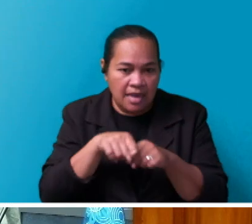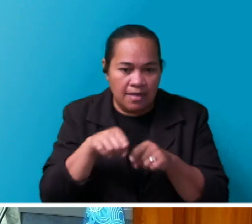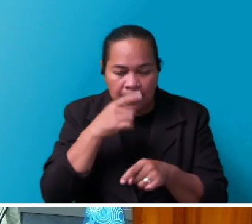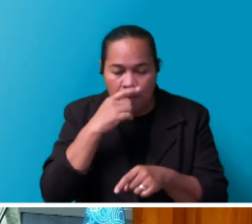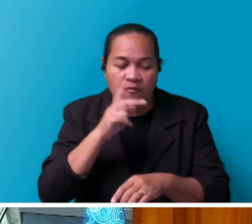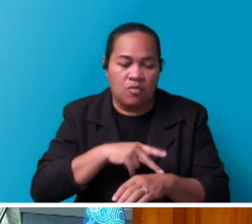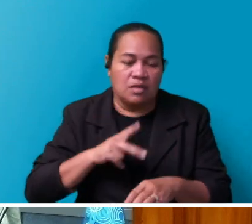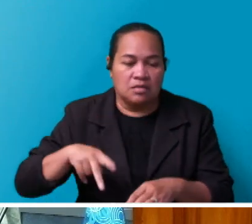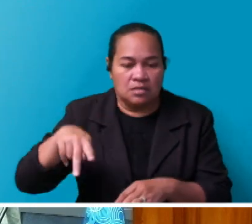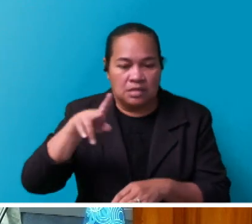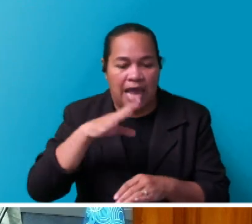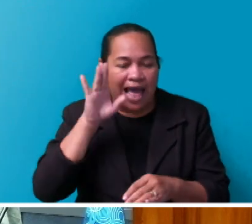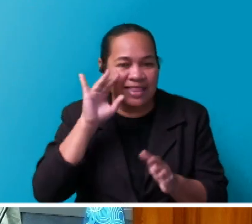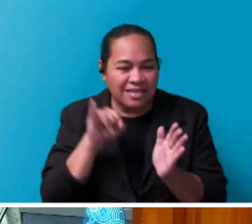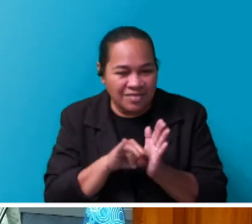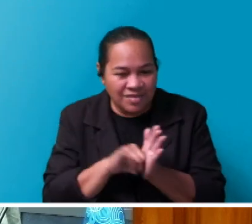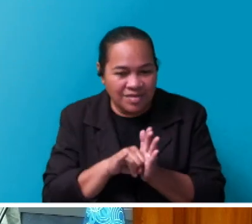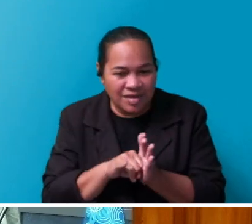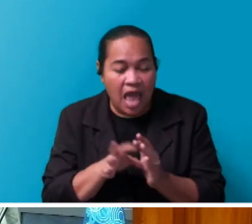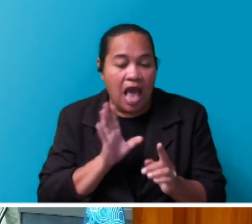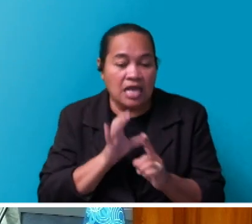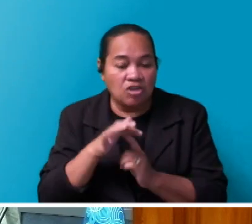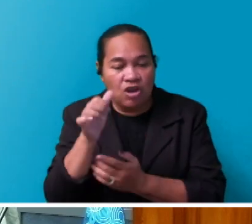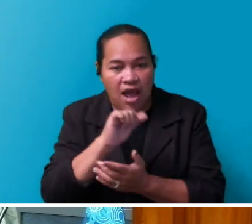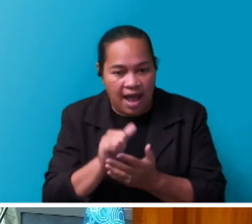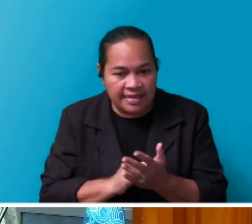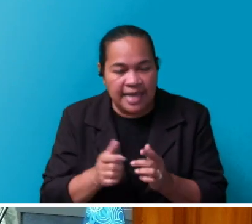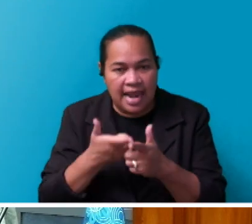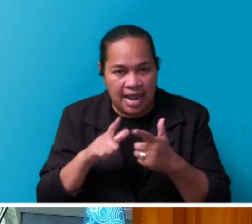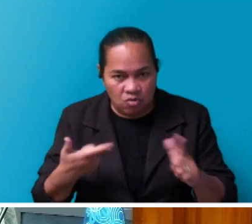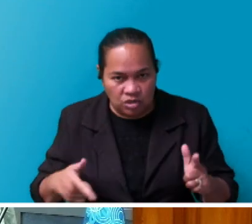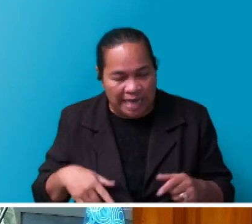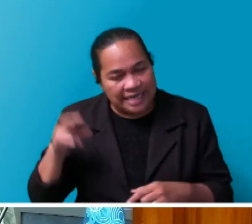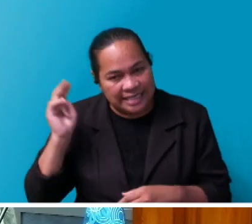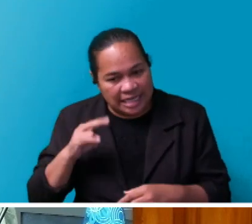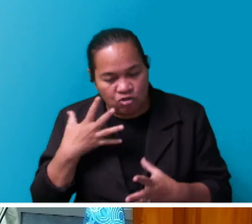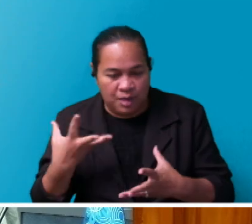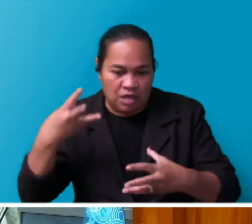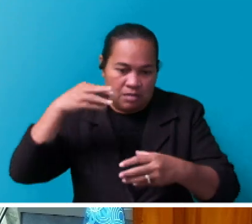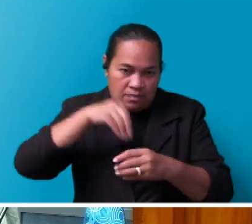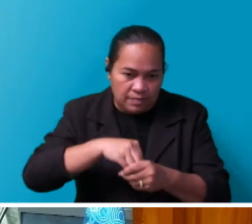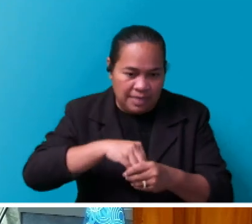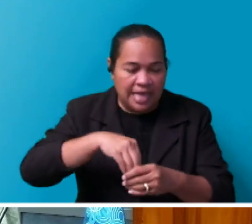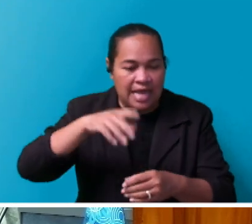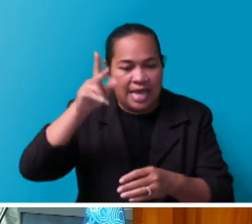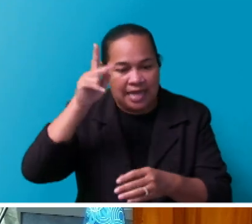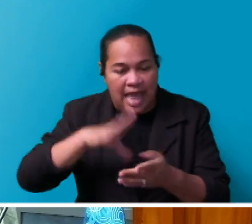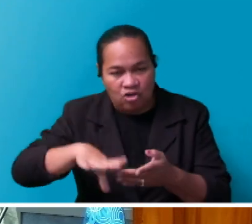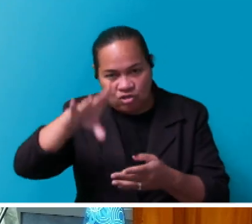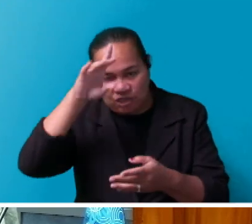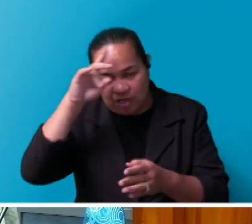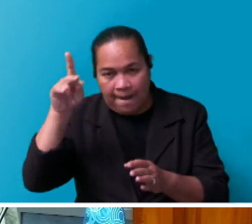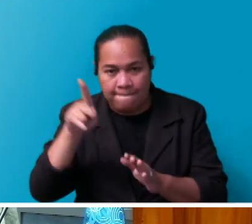Pacific identity, culture, arts, and languages, and this needs to be incorporated in the education policies